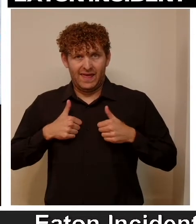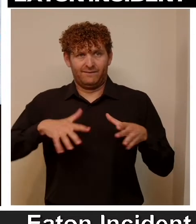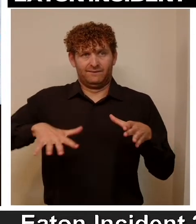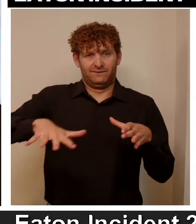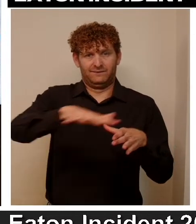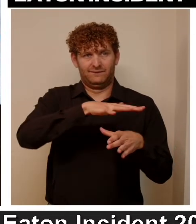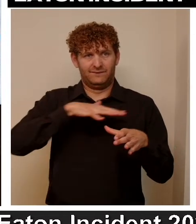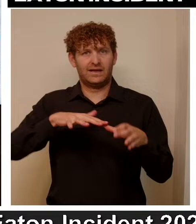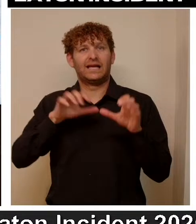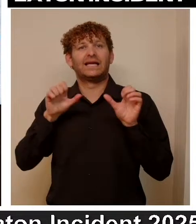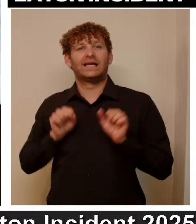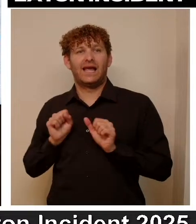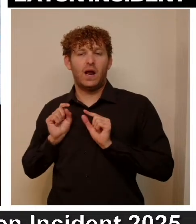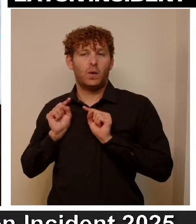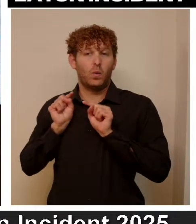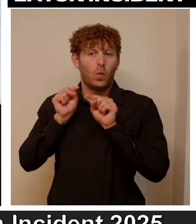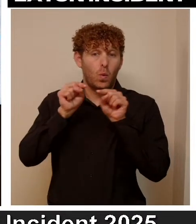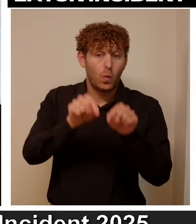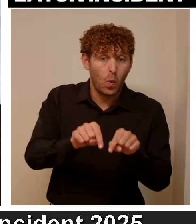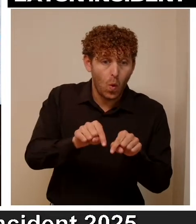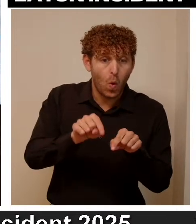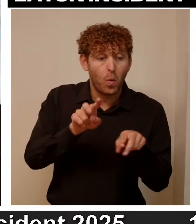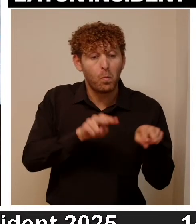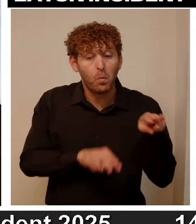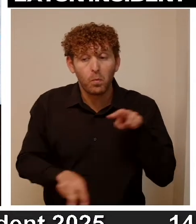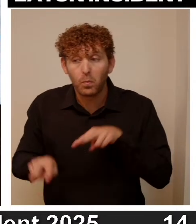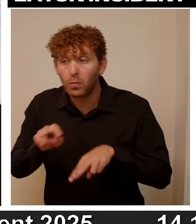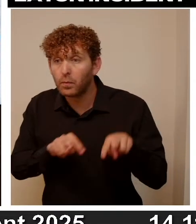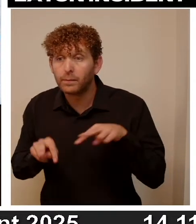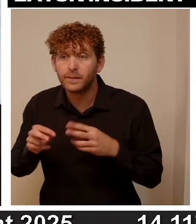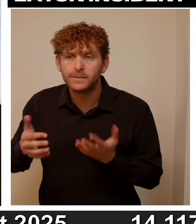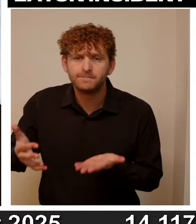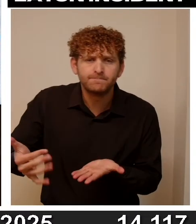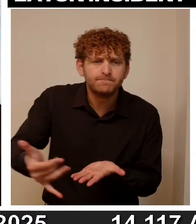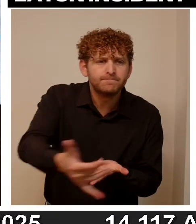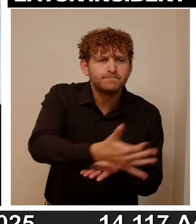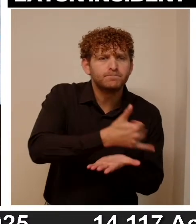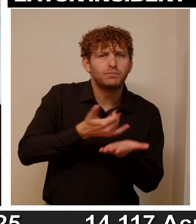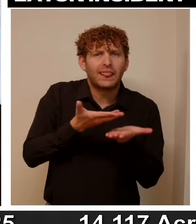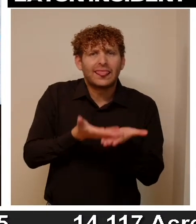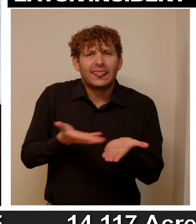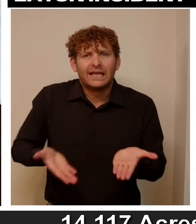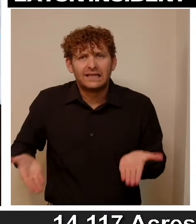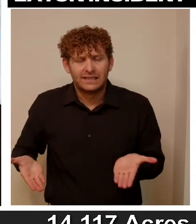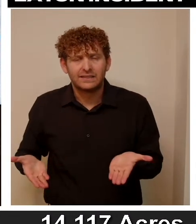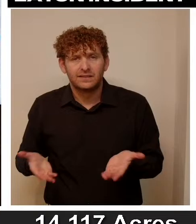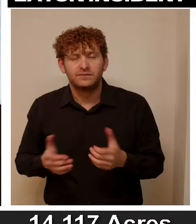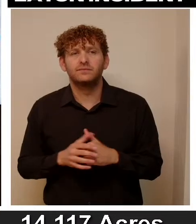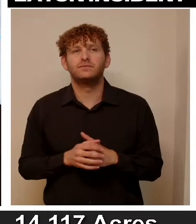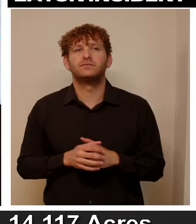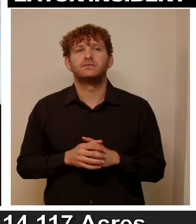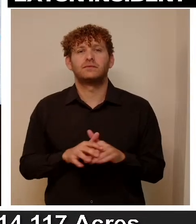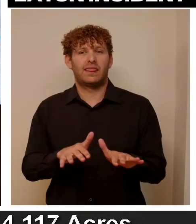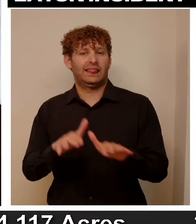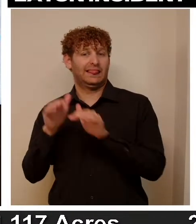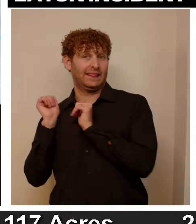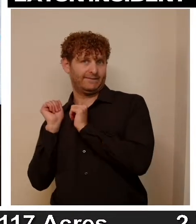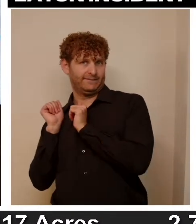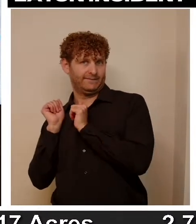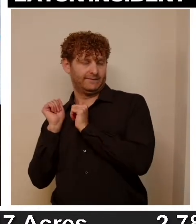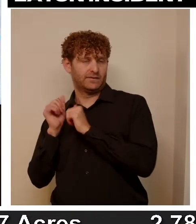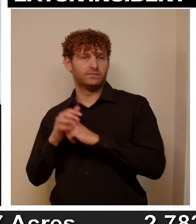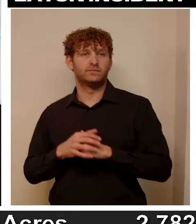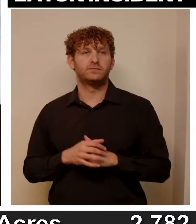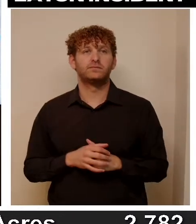their own and grab some things if they can, and to exit the area. We are not allowing people to make appointments